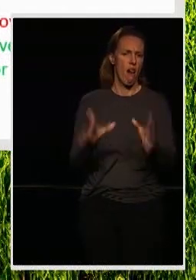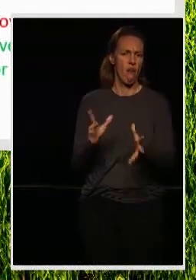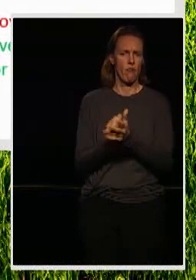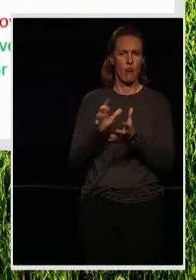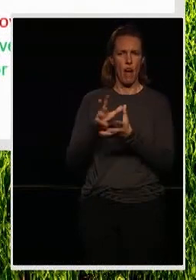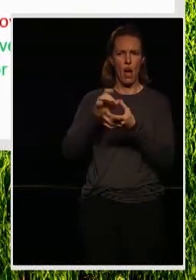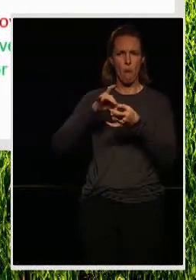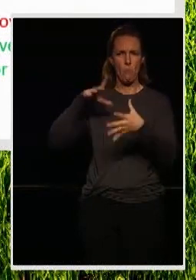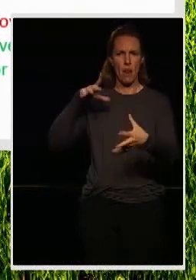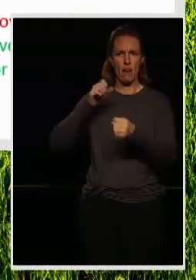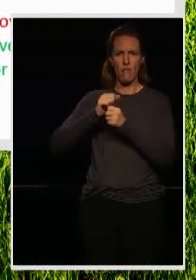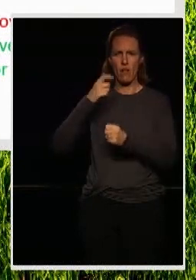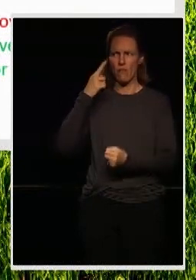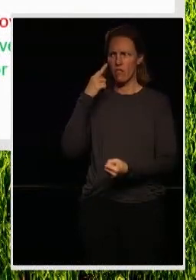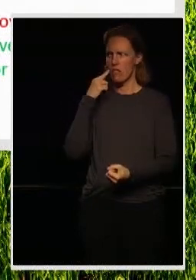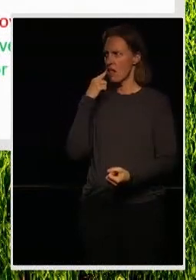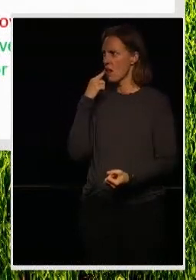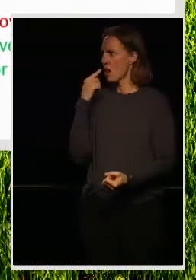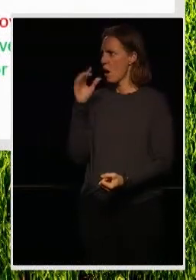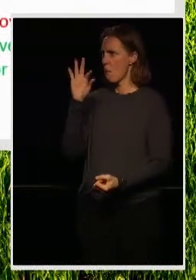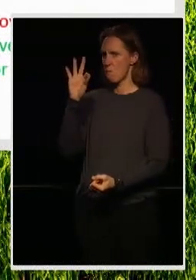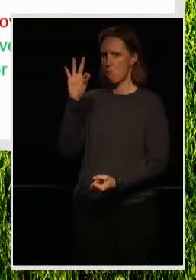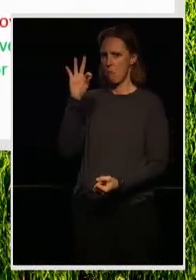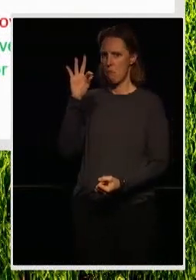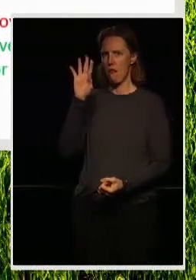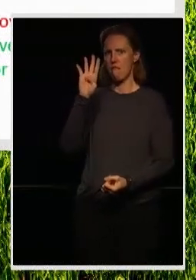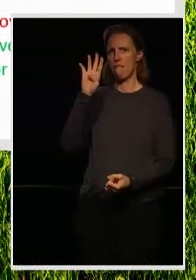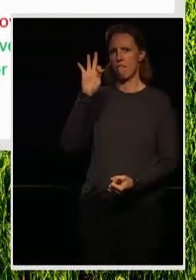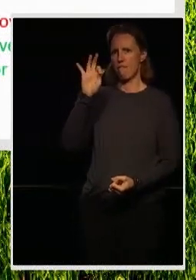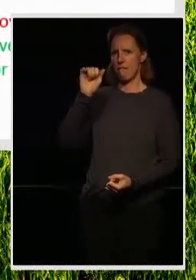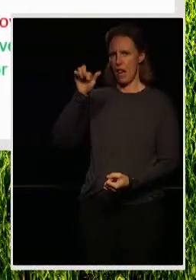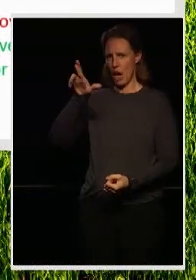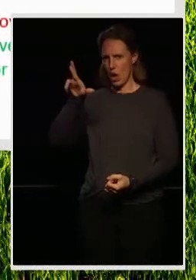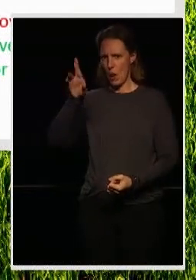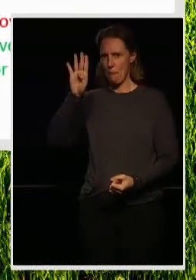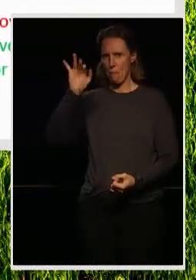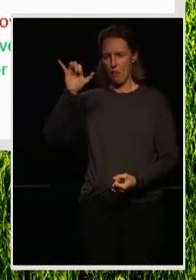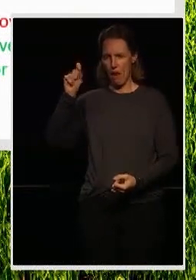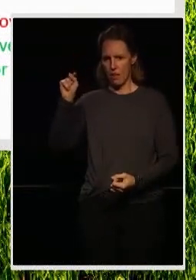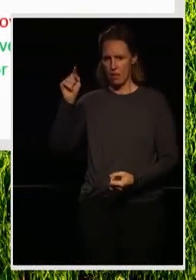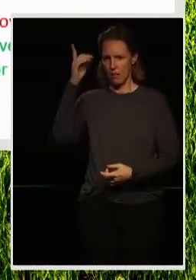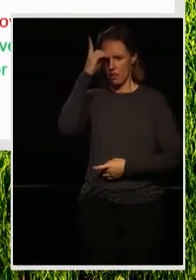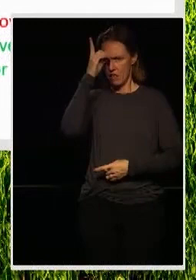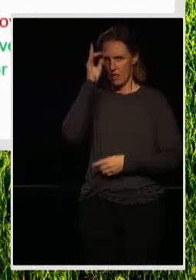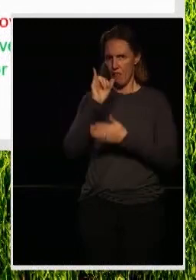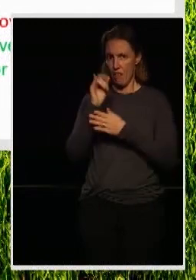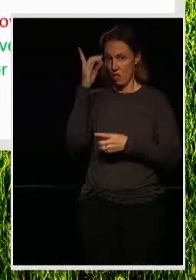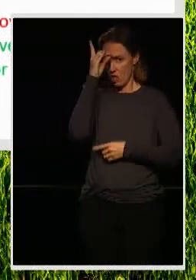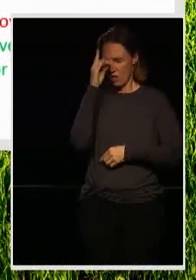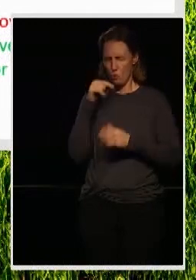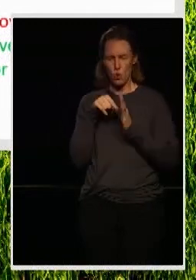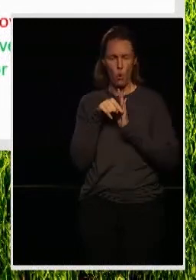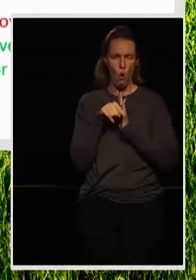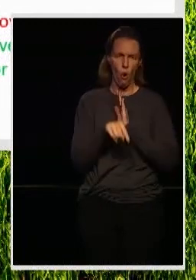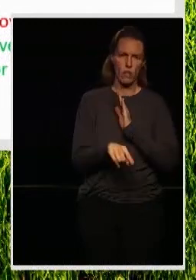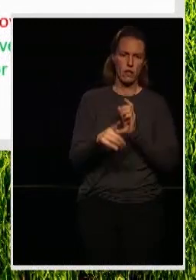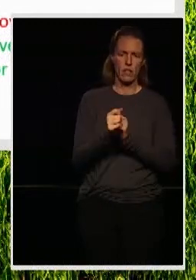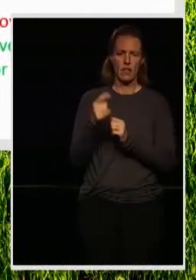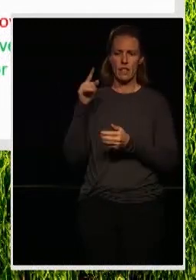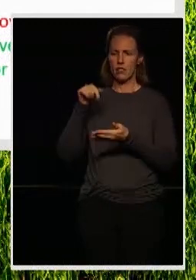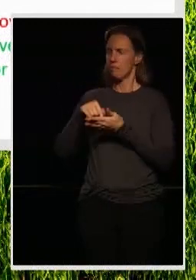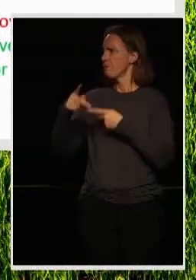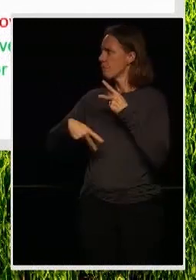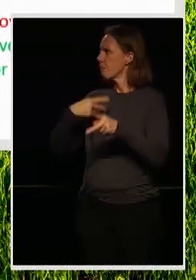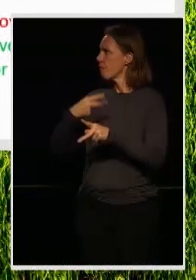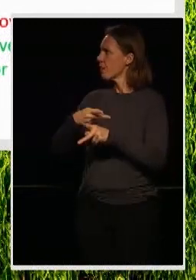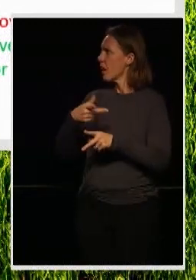so-called fire blight disease. And that disease was so severe. And this kind of the fire blight disease